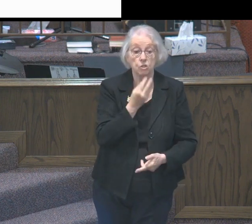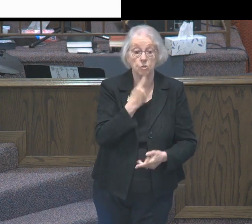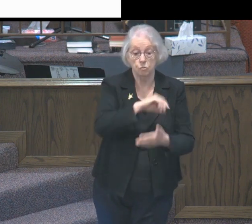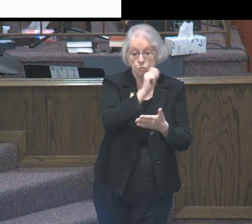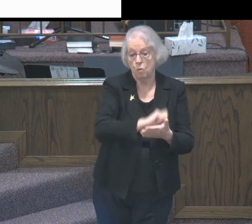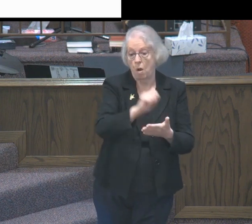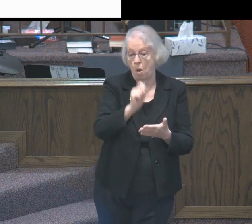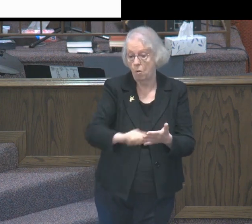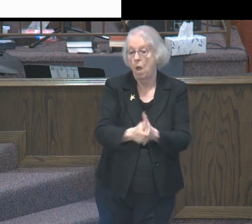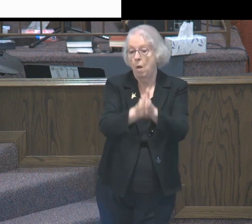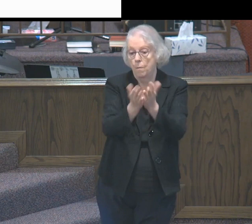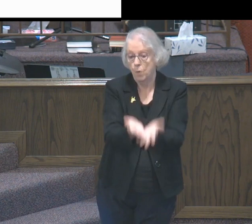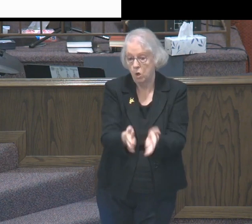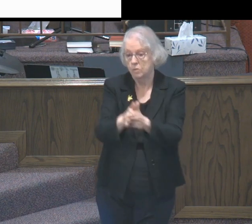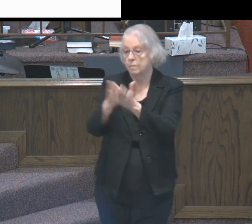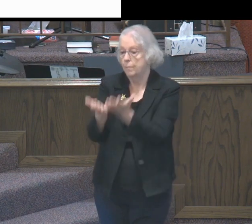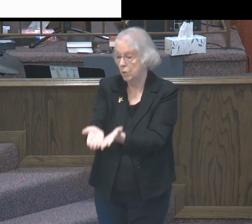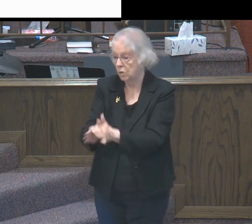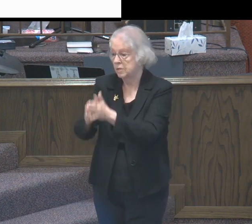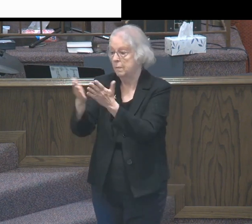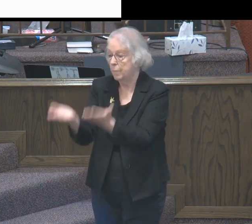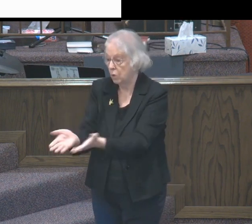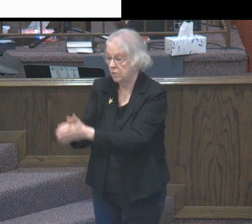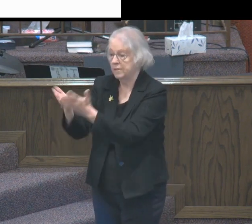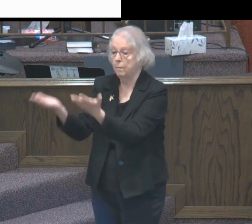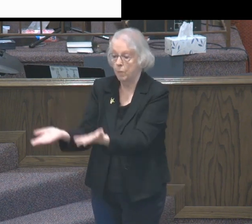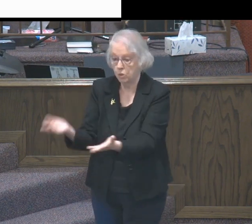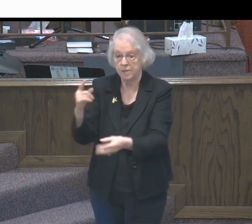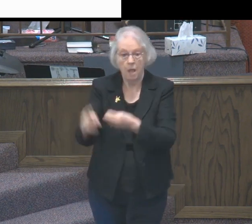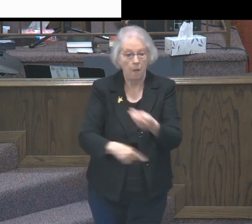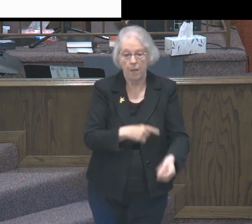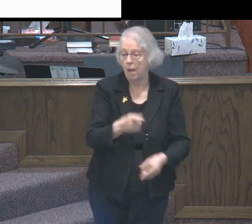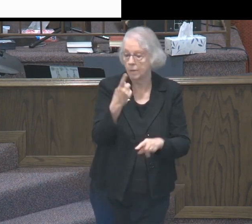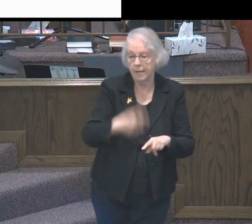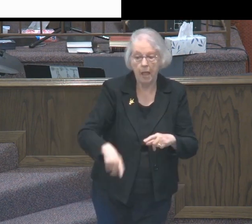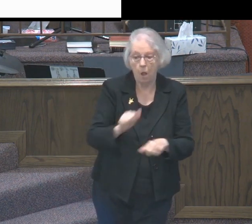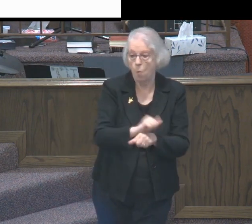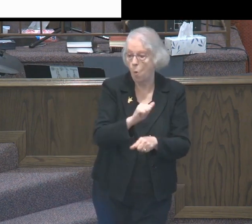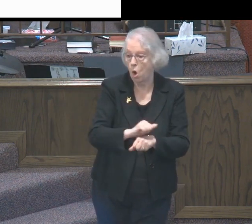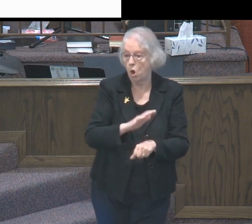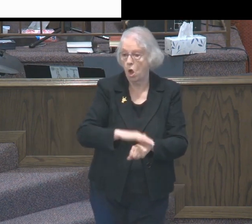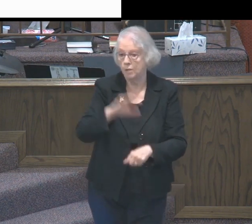upon volumes just about work on the Sabbath.